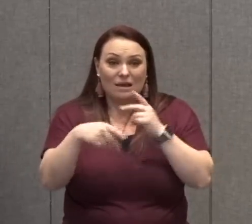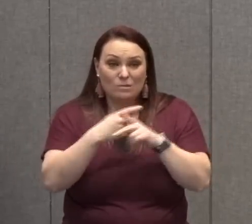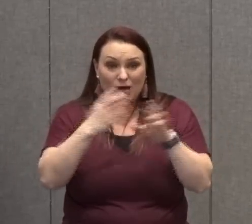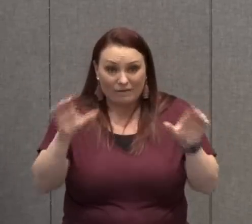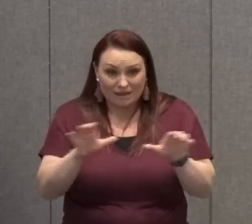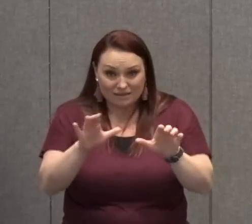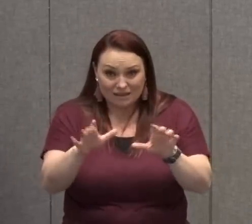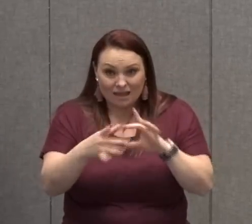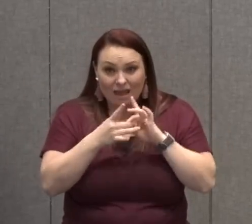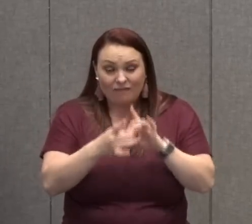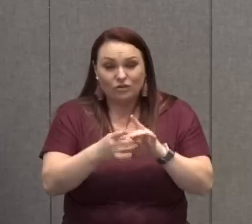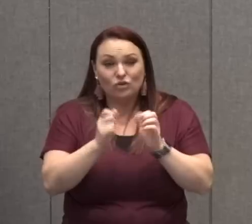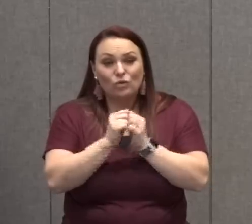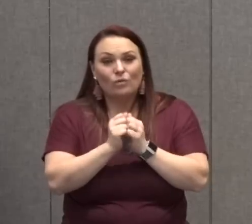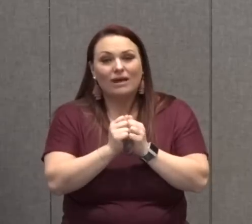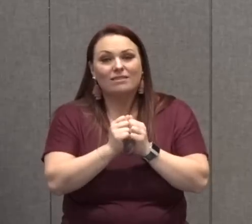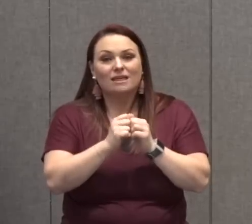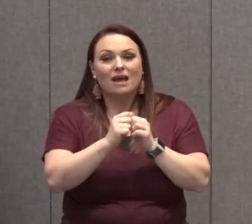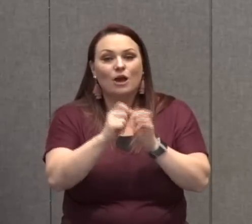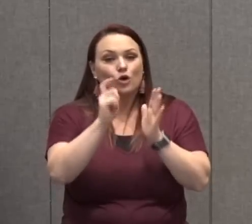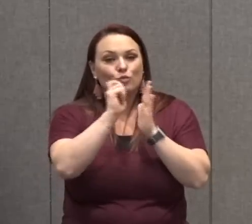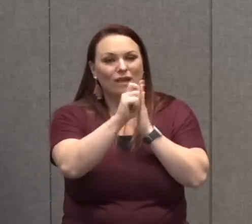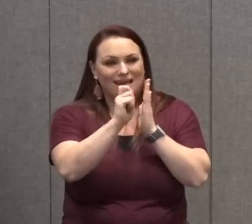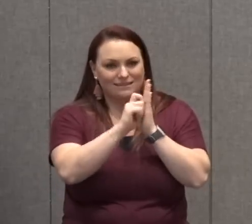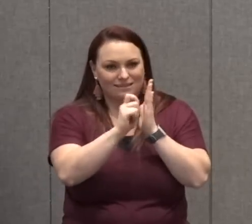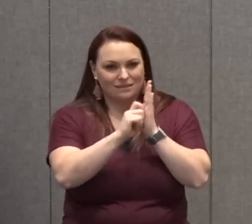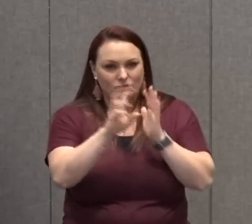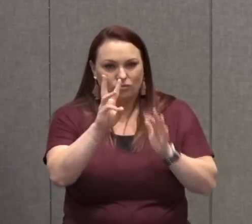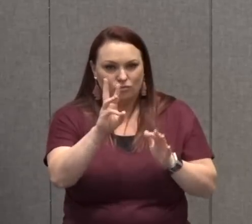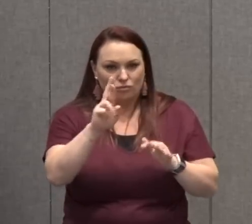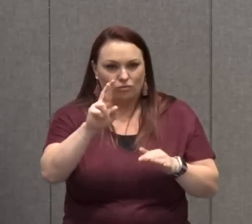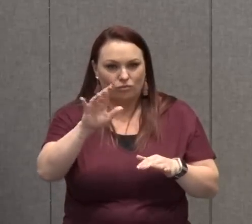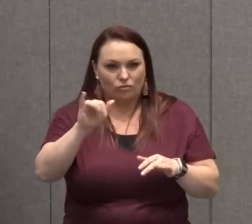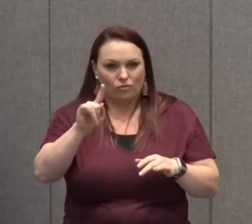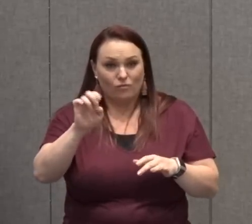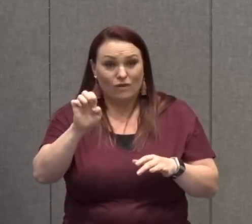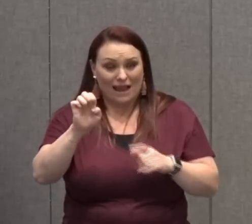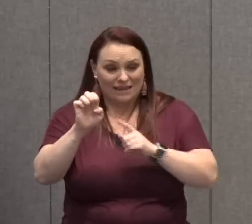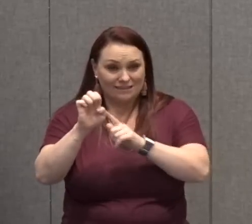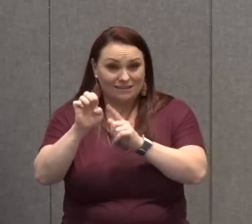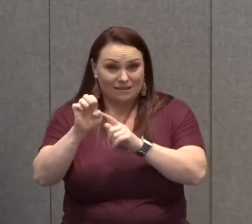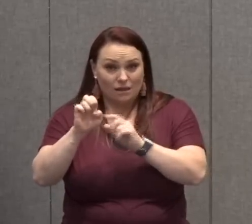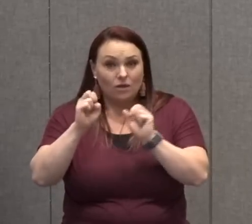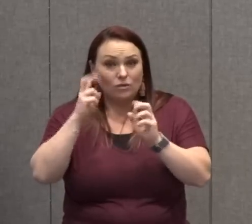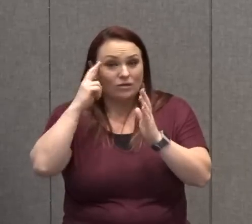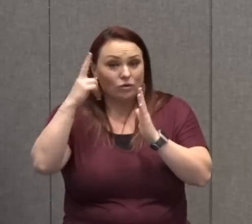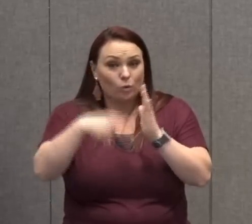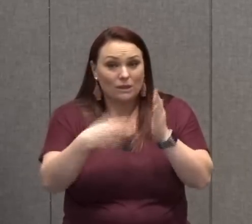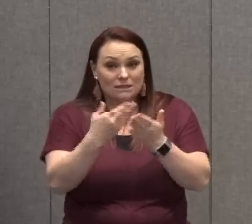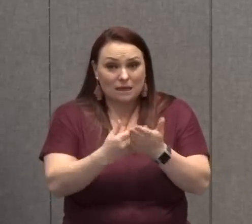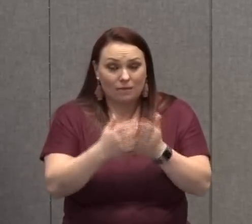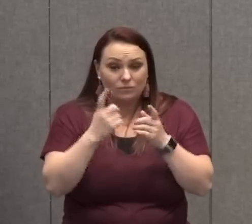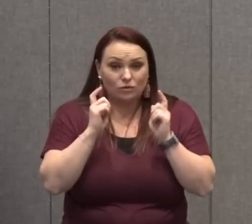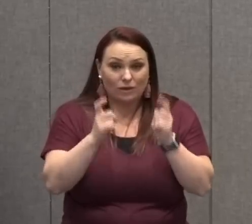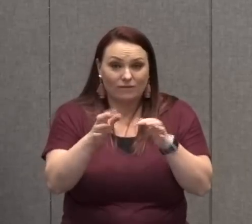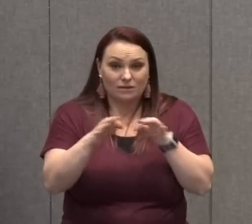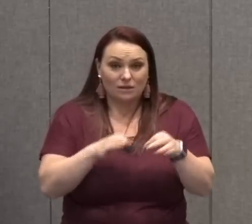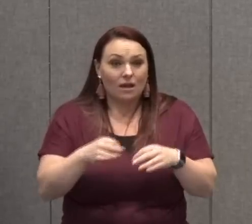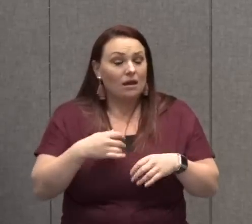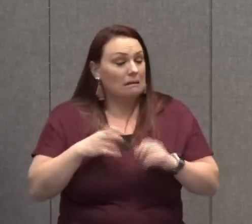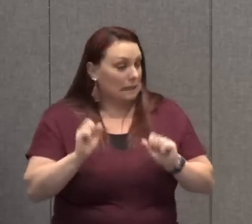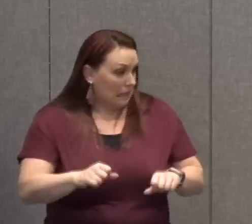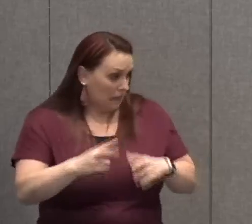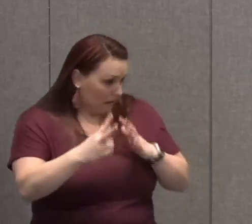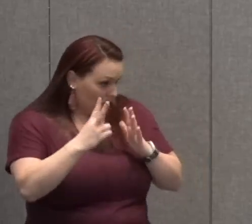writing yeah or writing okay do you want to read some that we have maybe to give examples can I read the directions sure